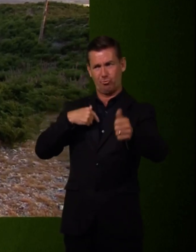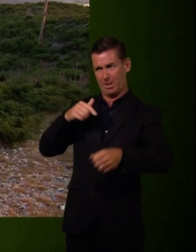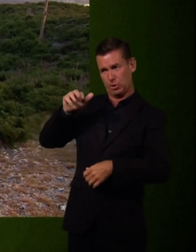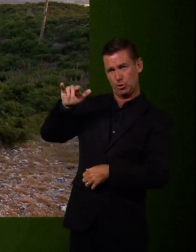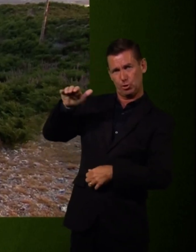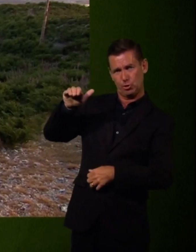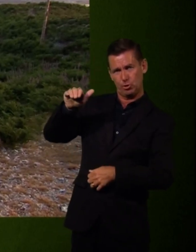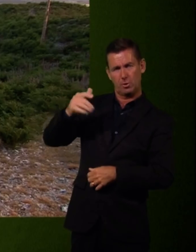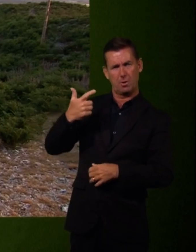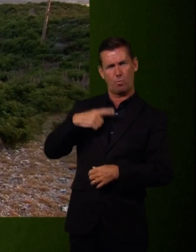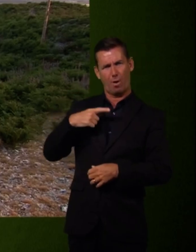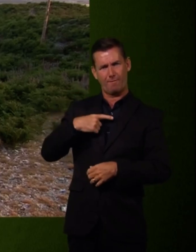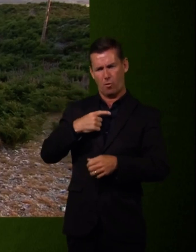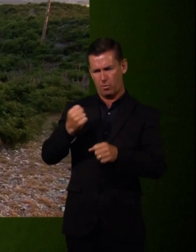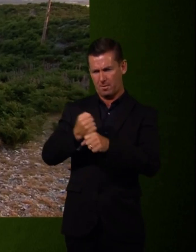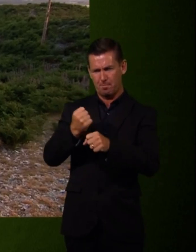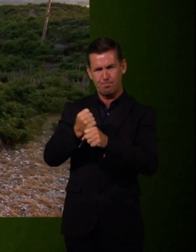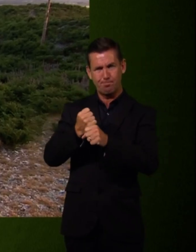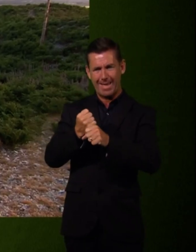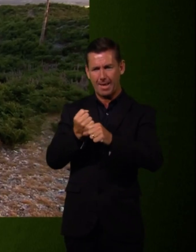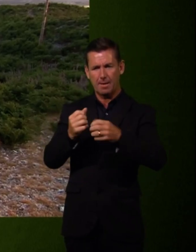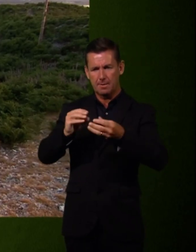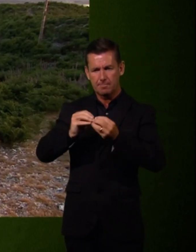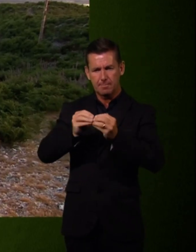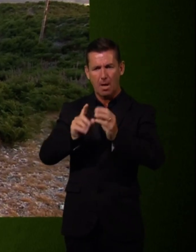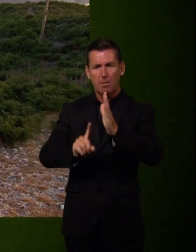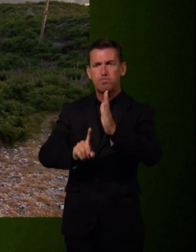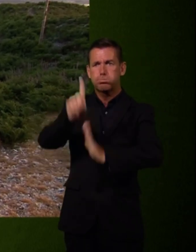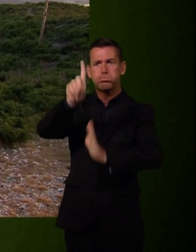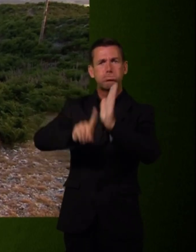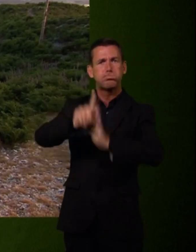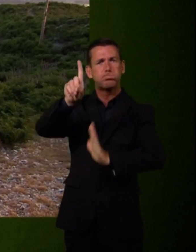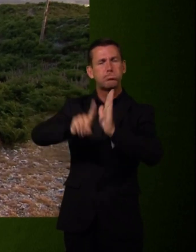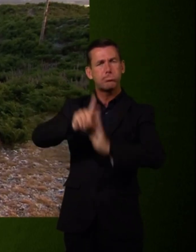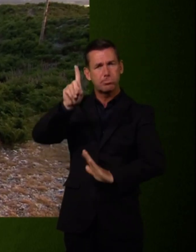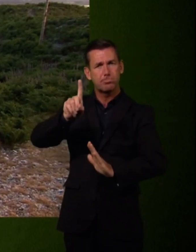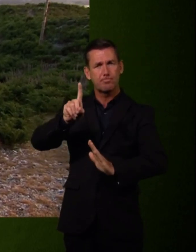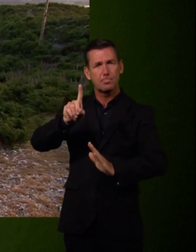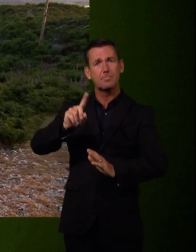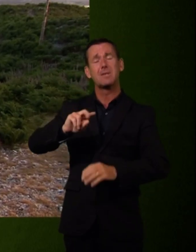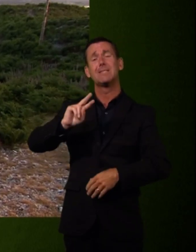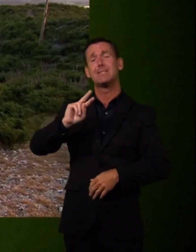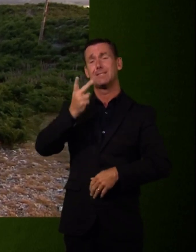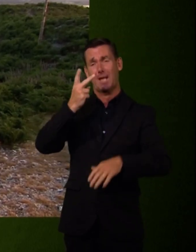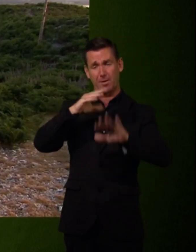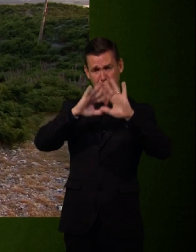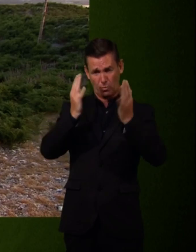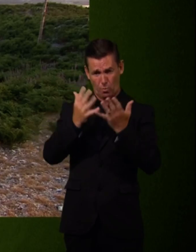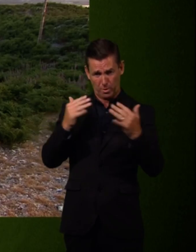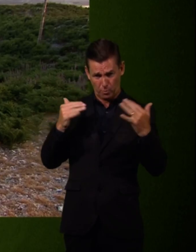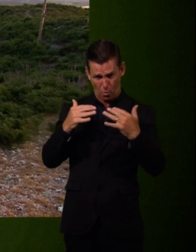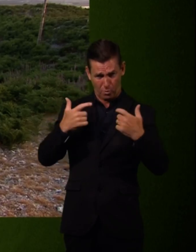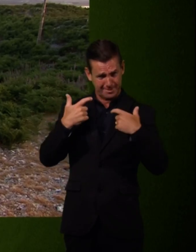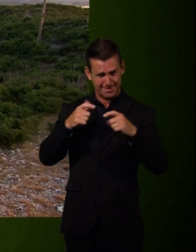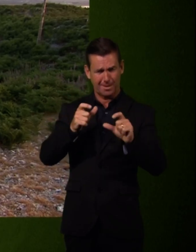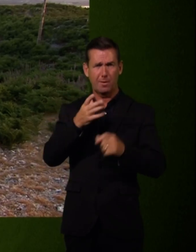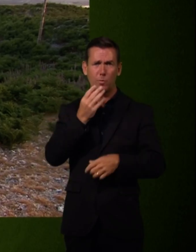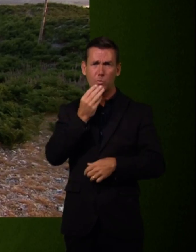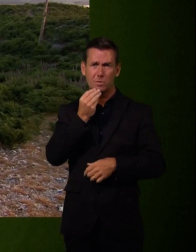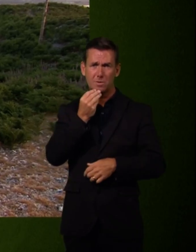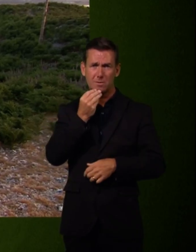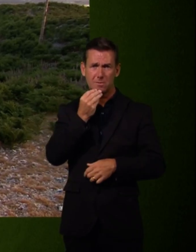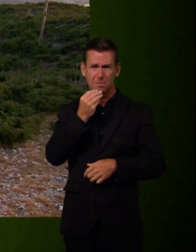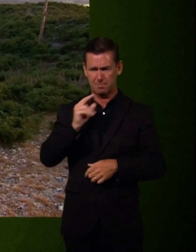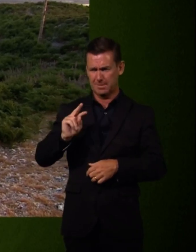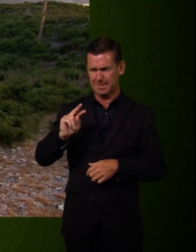produce propellant for their shells. And that factory was still operational come the Second World War. And at that stage, of course, many of those sorts